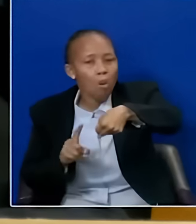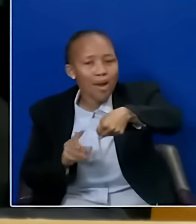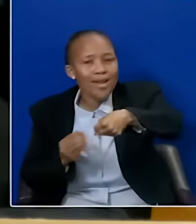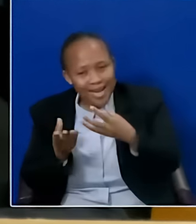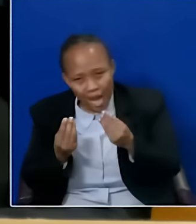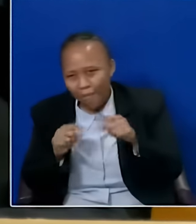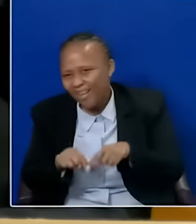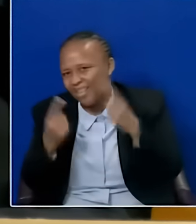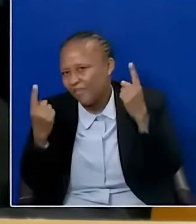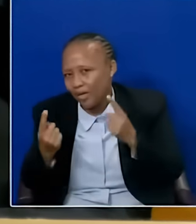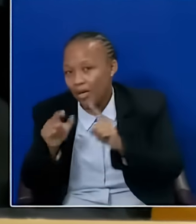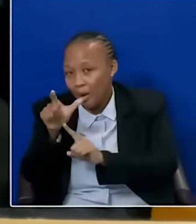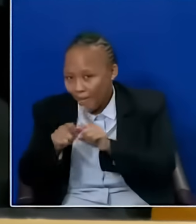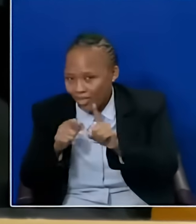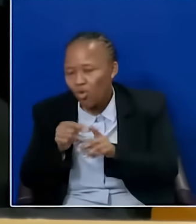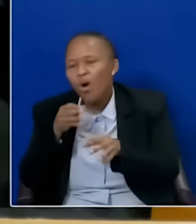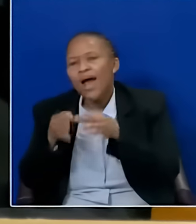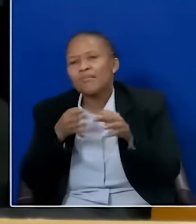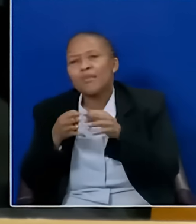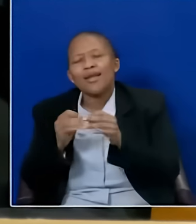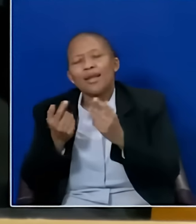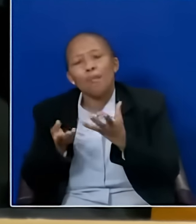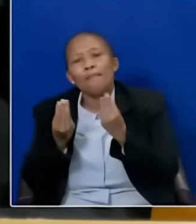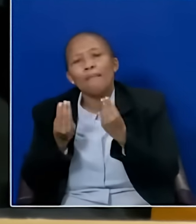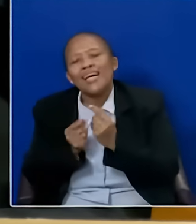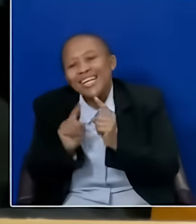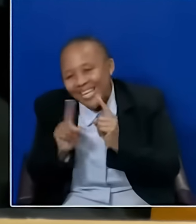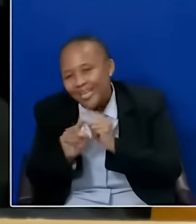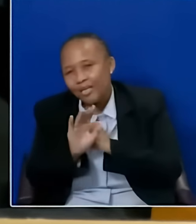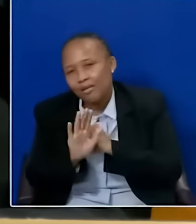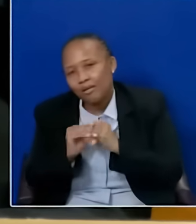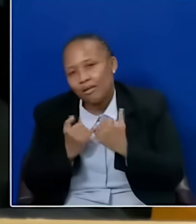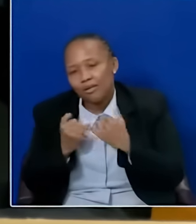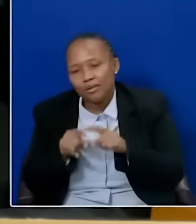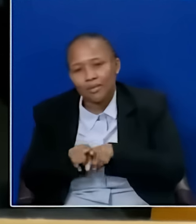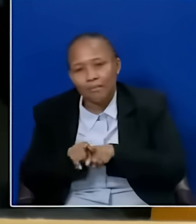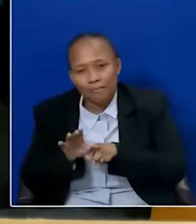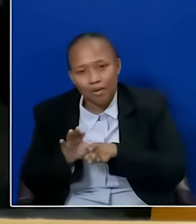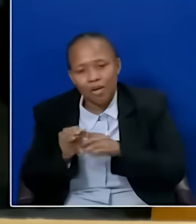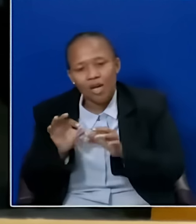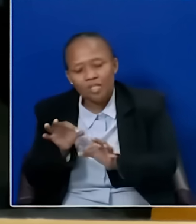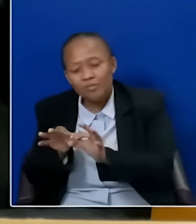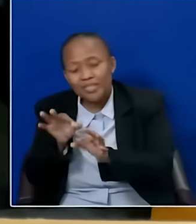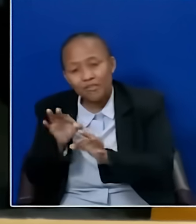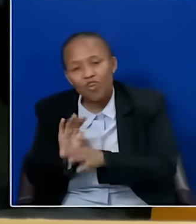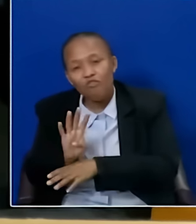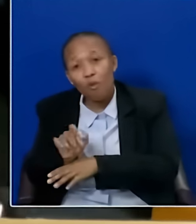found there. And in fact, in particular, 4.1, he says a sealed evidence bag, which is